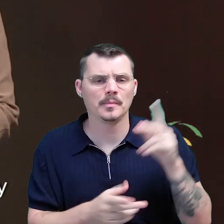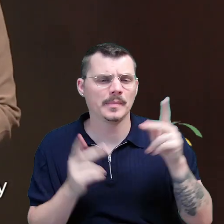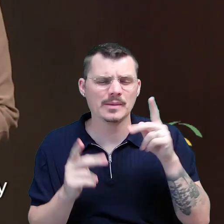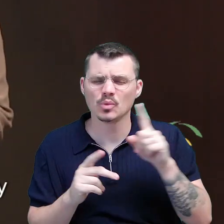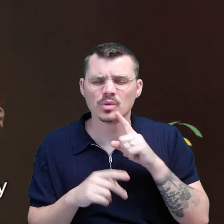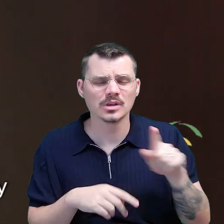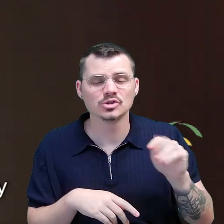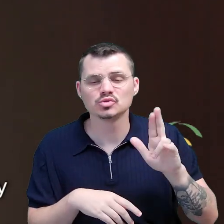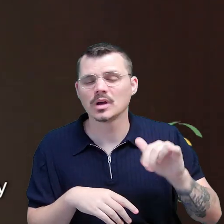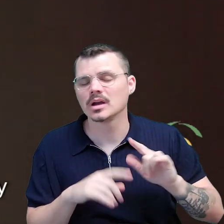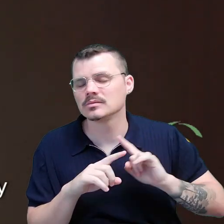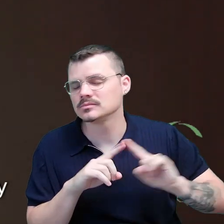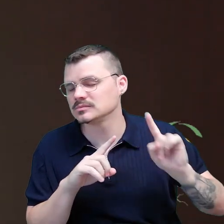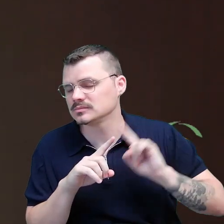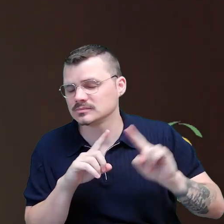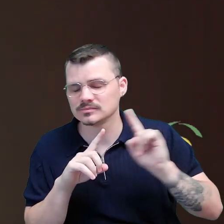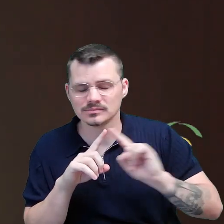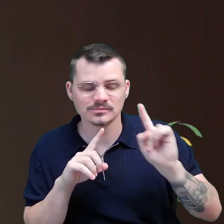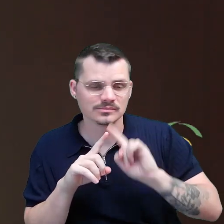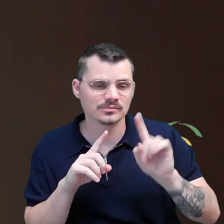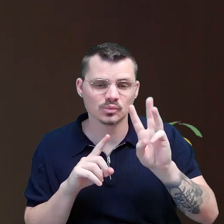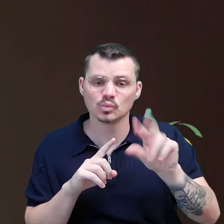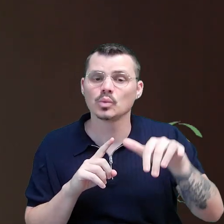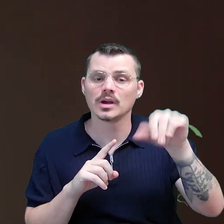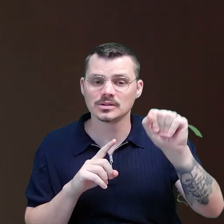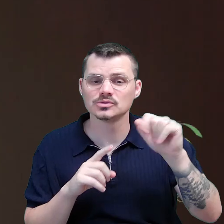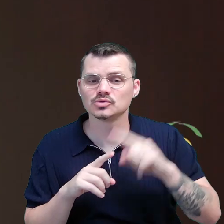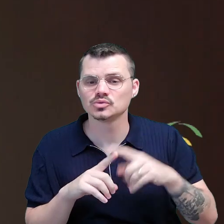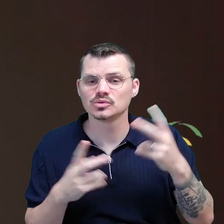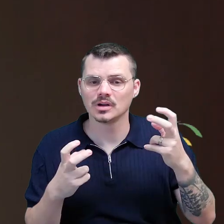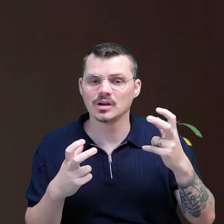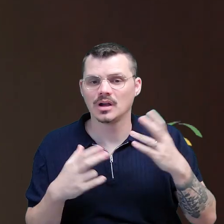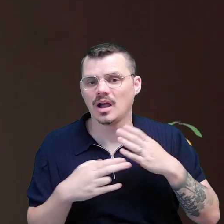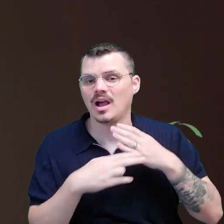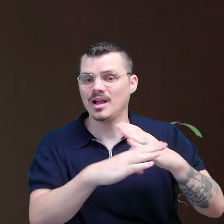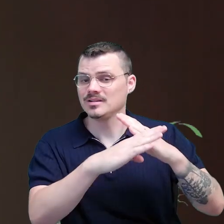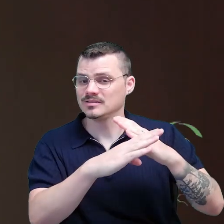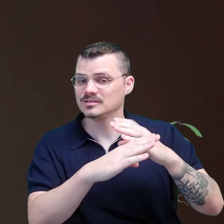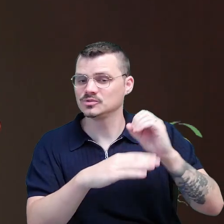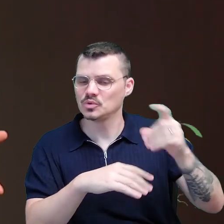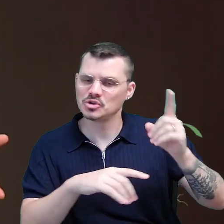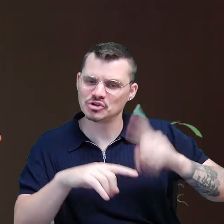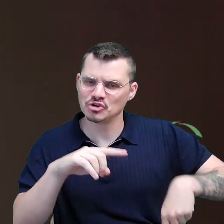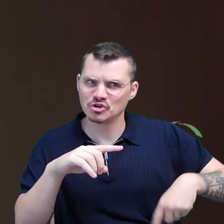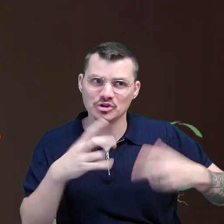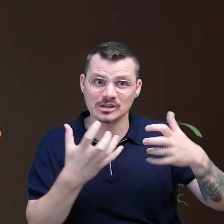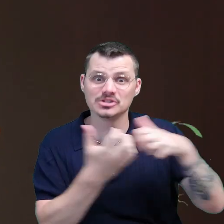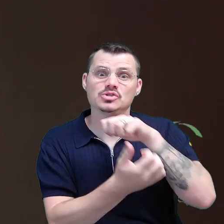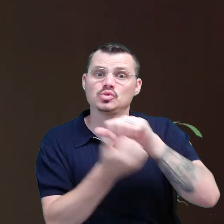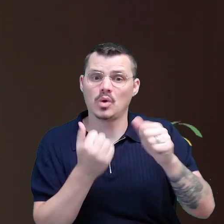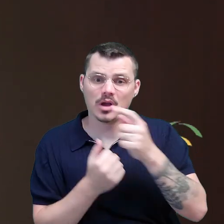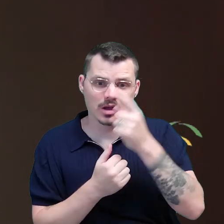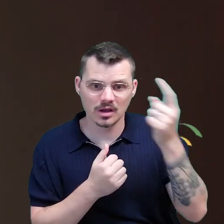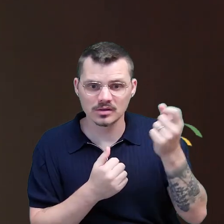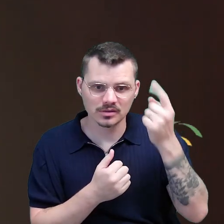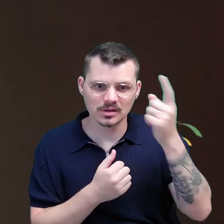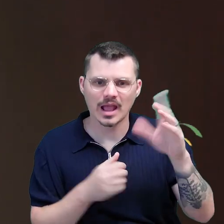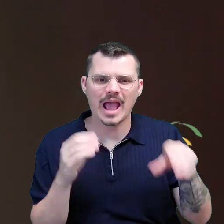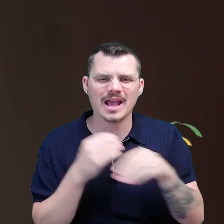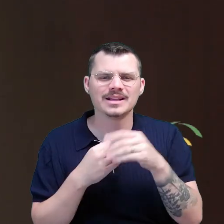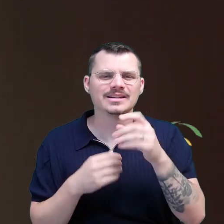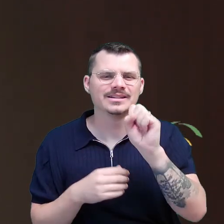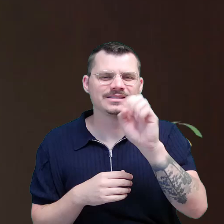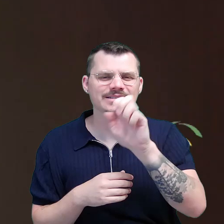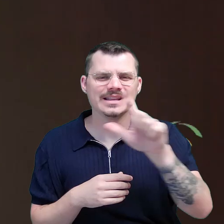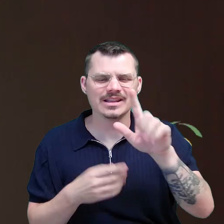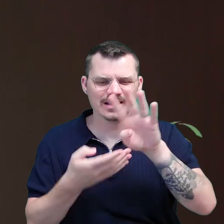tried all kinds of really pretty inventive ways to make it so he just couldn't destroy these things. They'd have these